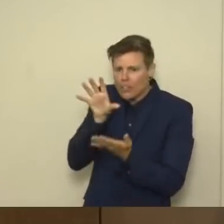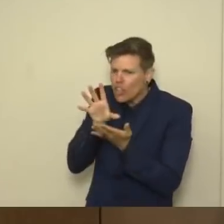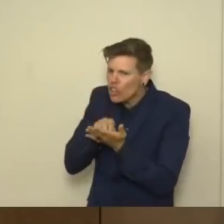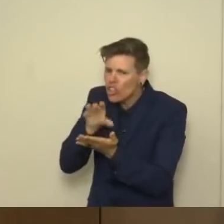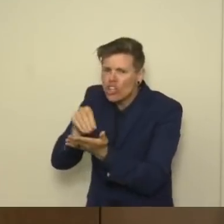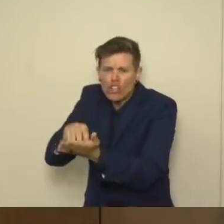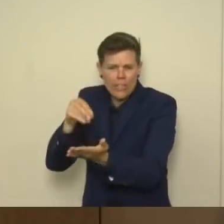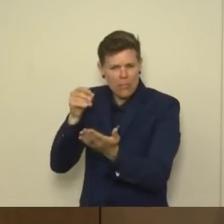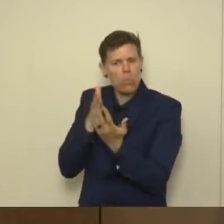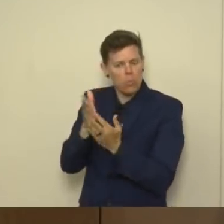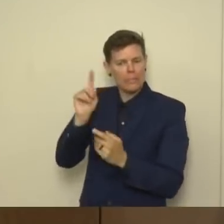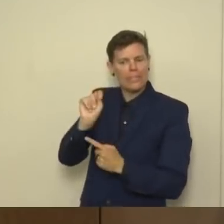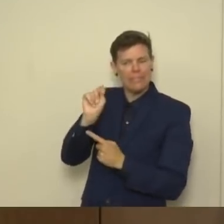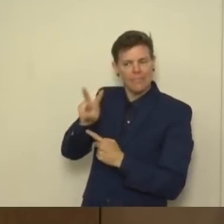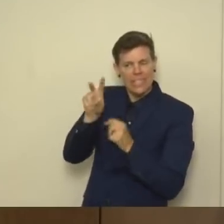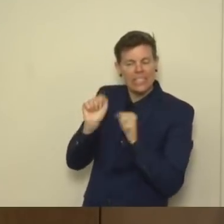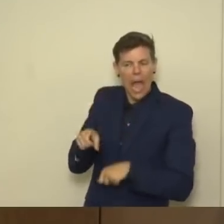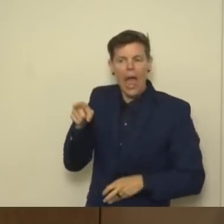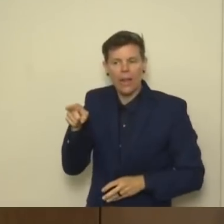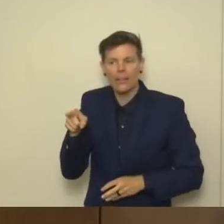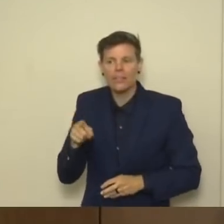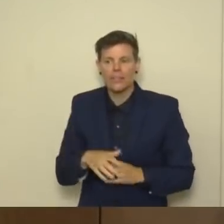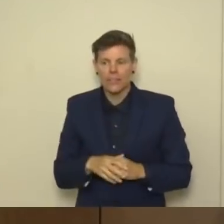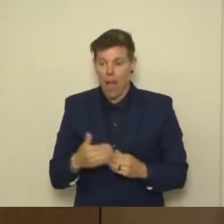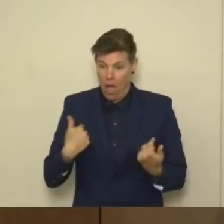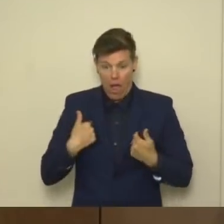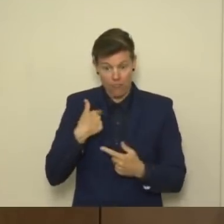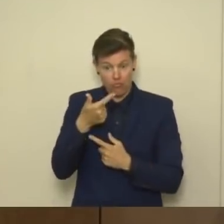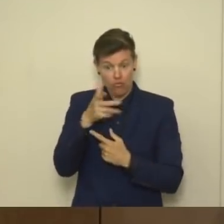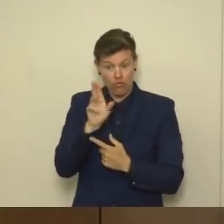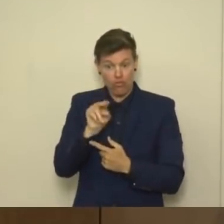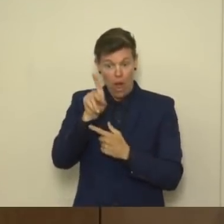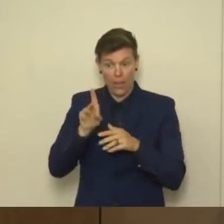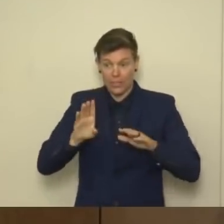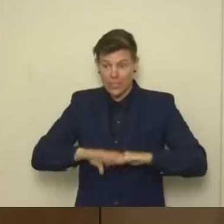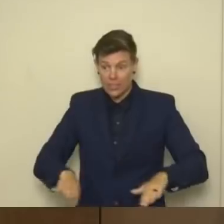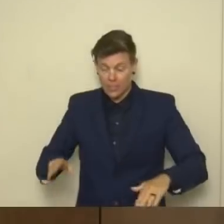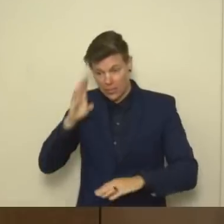nearly 2-year-old grandson, and today, in fact, a